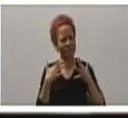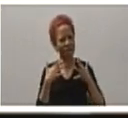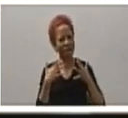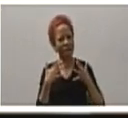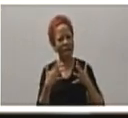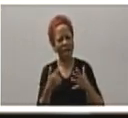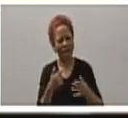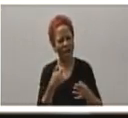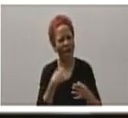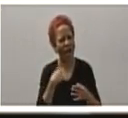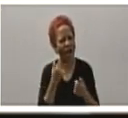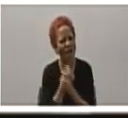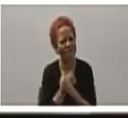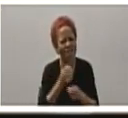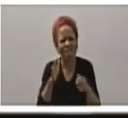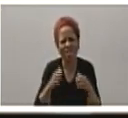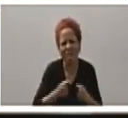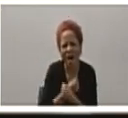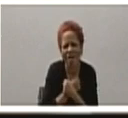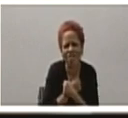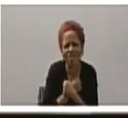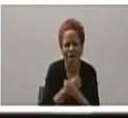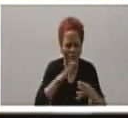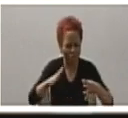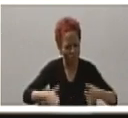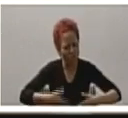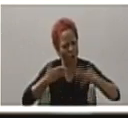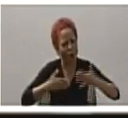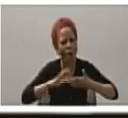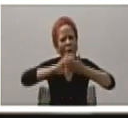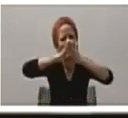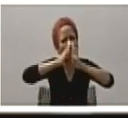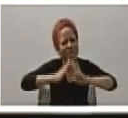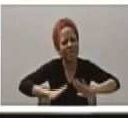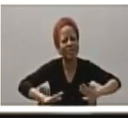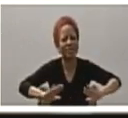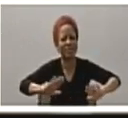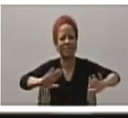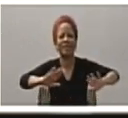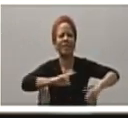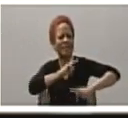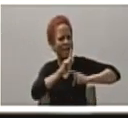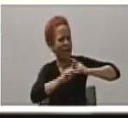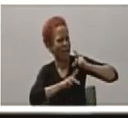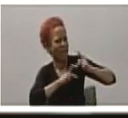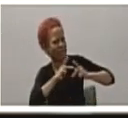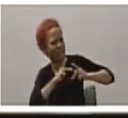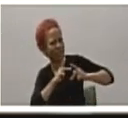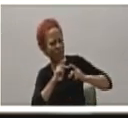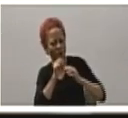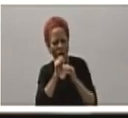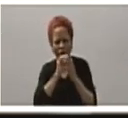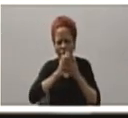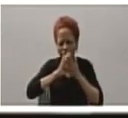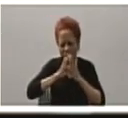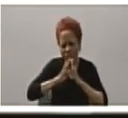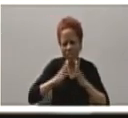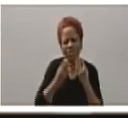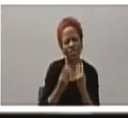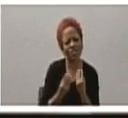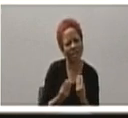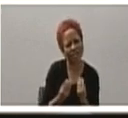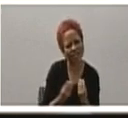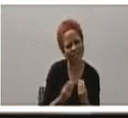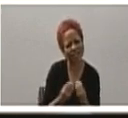of love, of joy, of peace, kindness, of gentleness, of